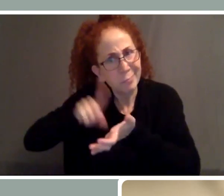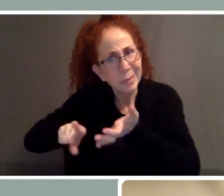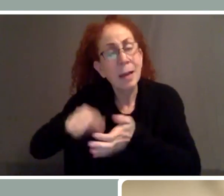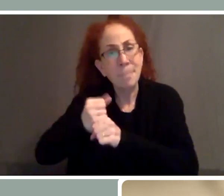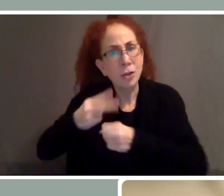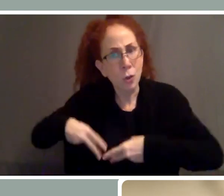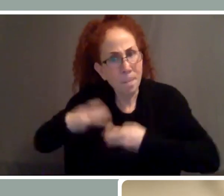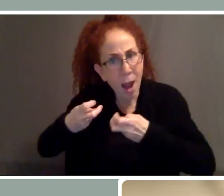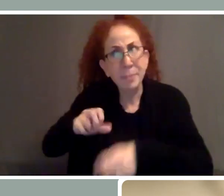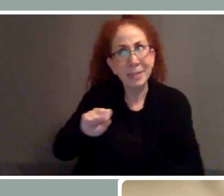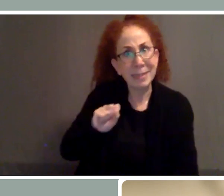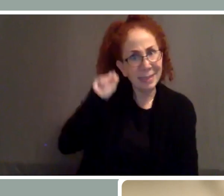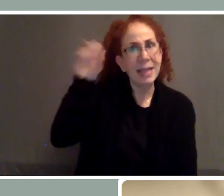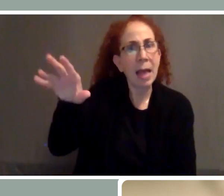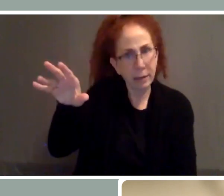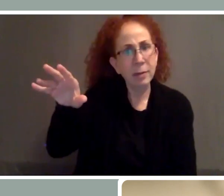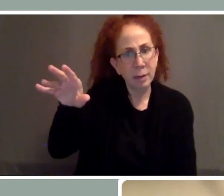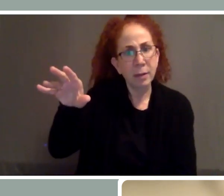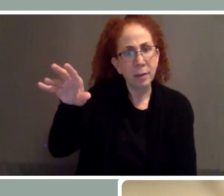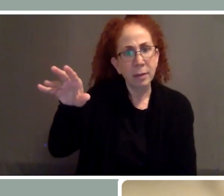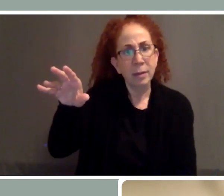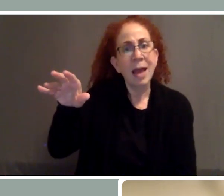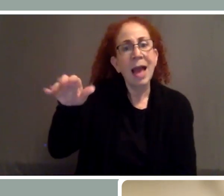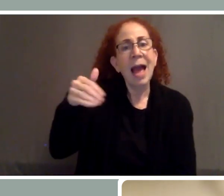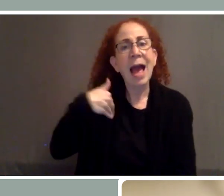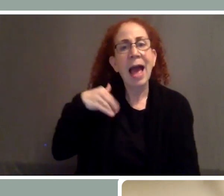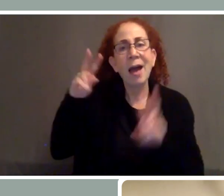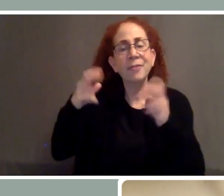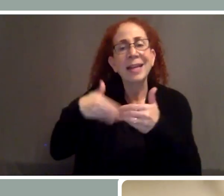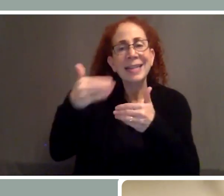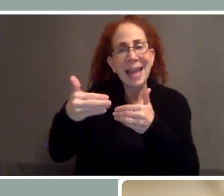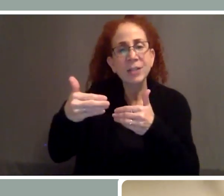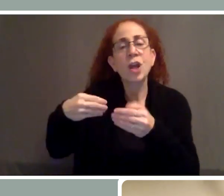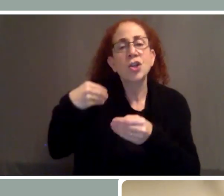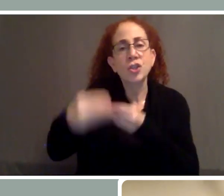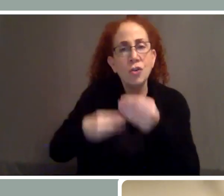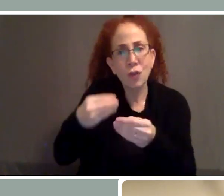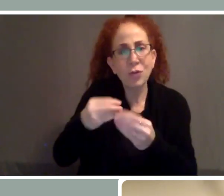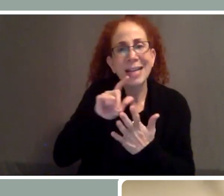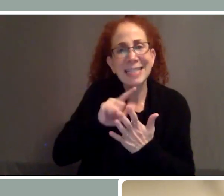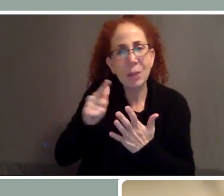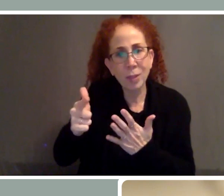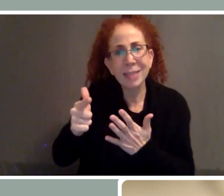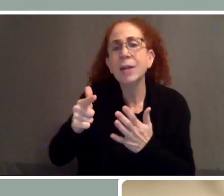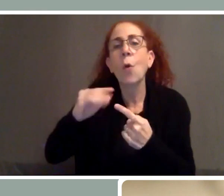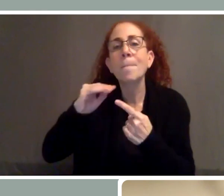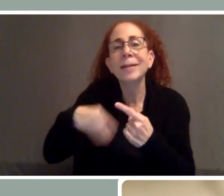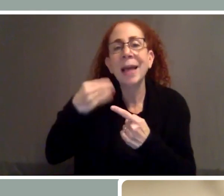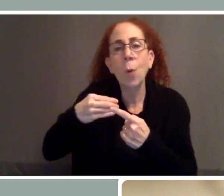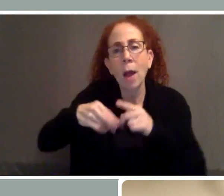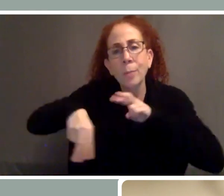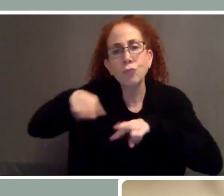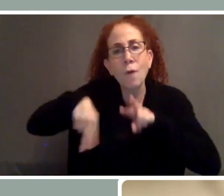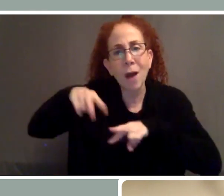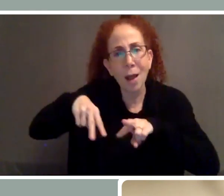and it has this, what we call next generation sequencing or molecular profiling done on it. It's a process